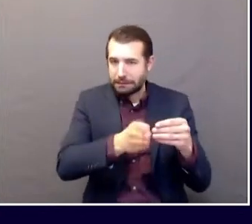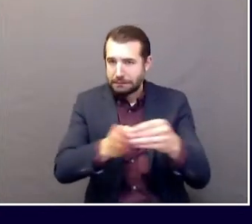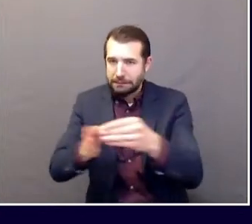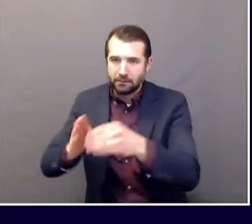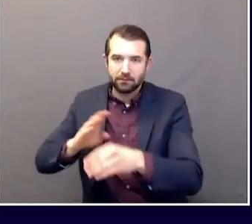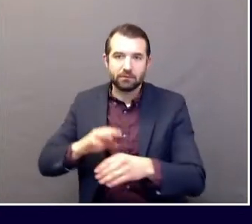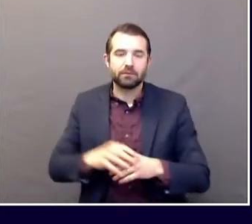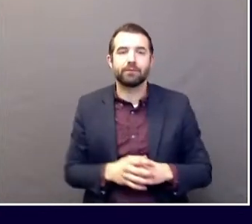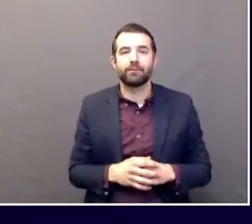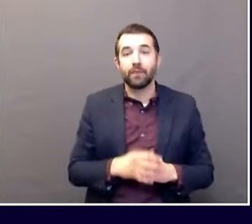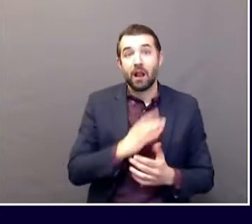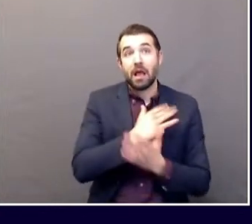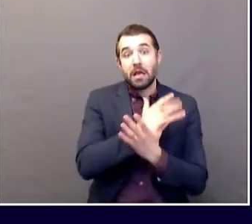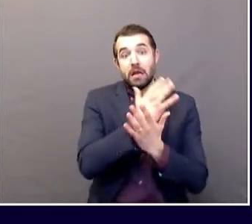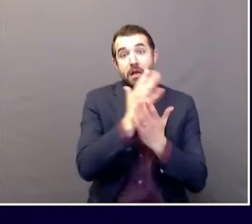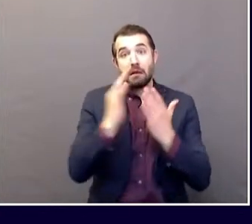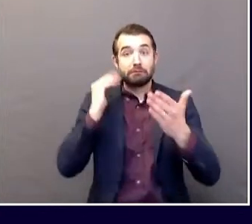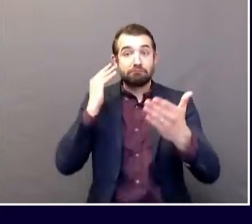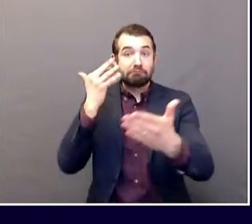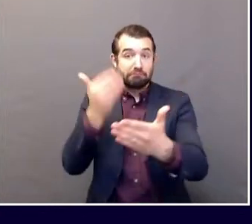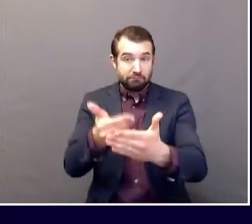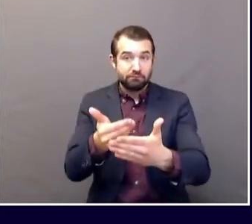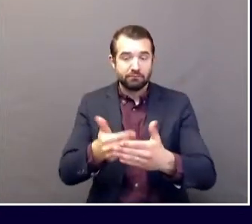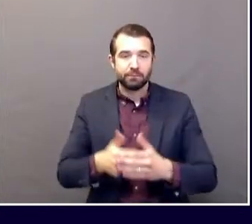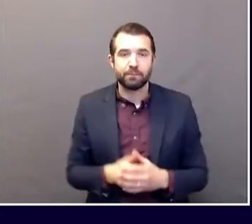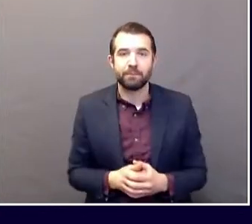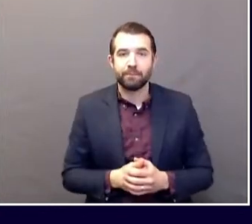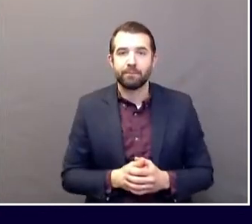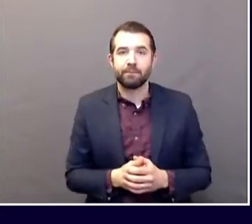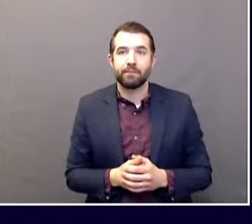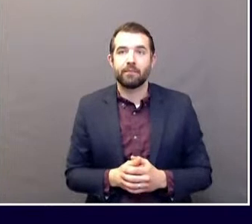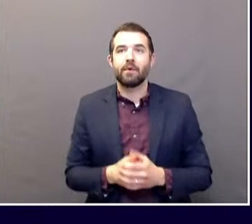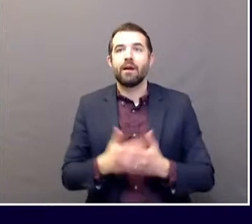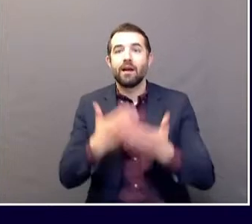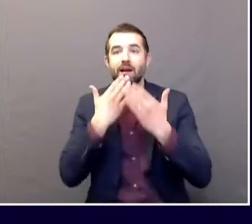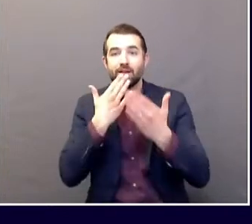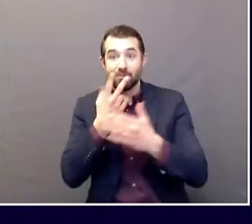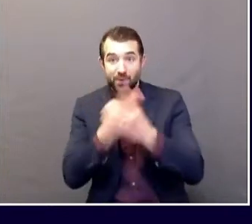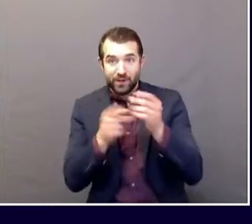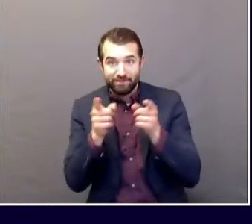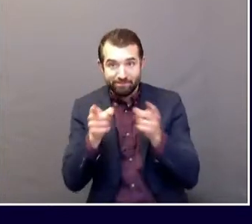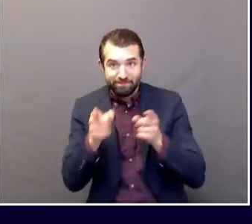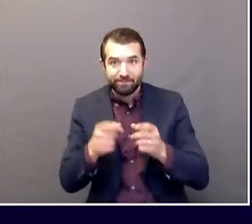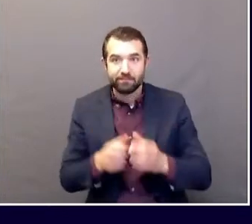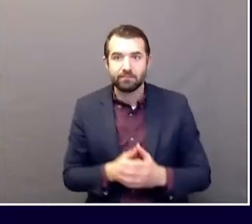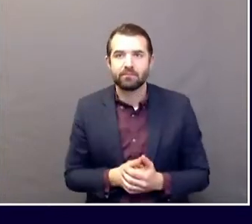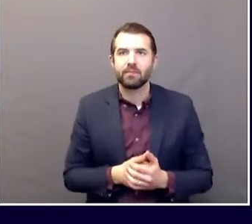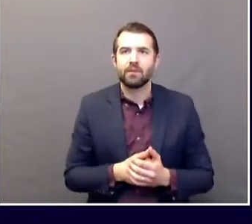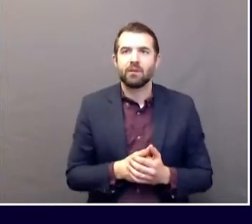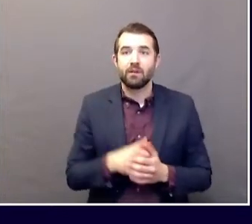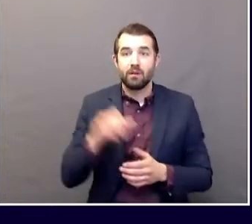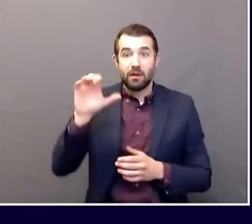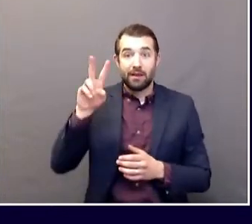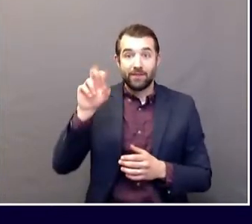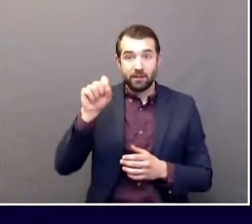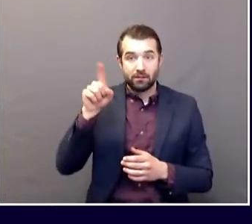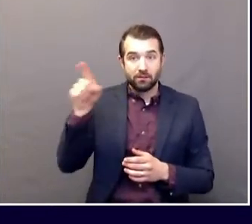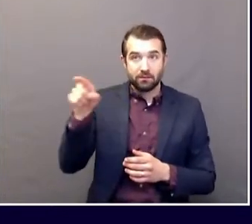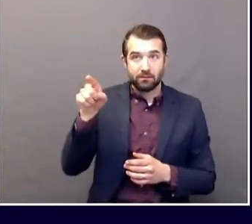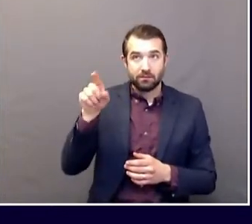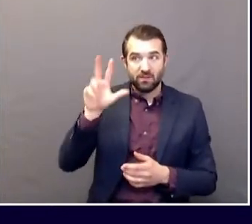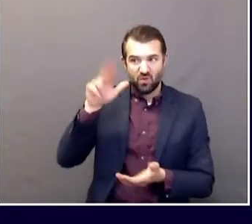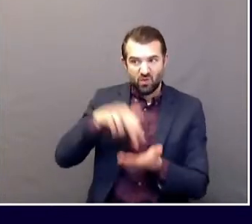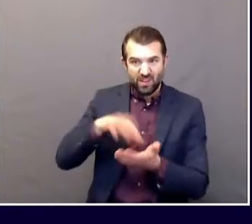yet. Thank you both. And just to kind of follow up, the 3,900 doses at the CVS warehouse that had not been